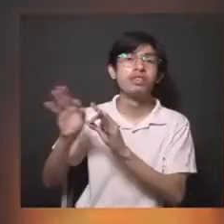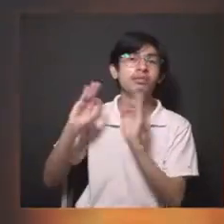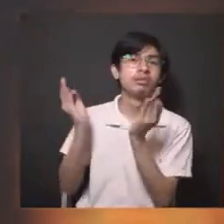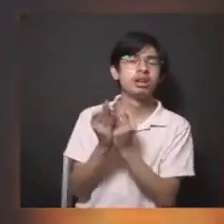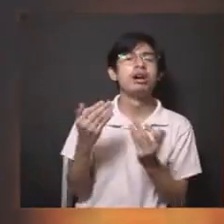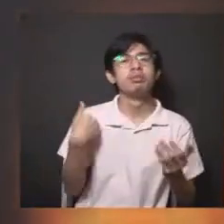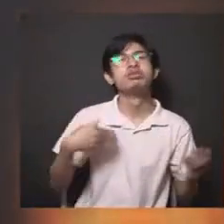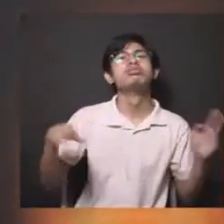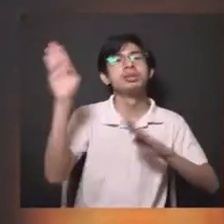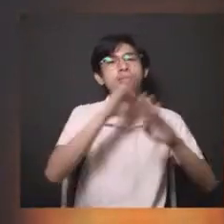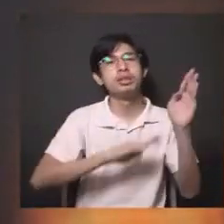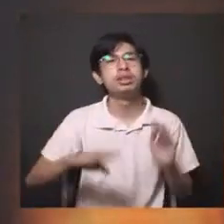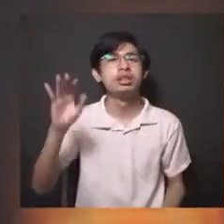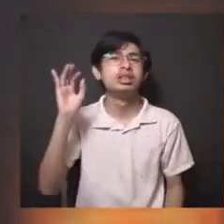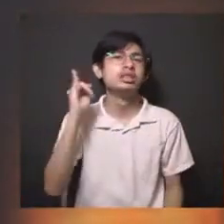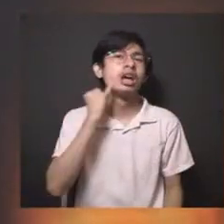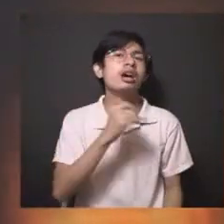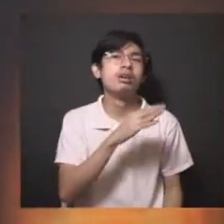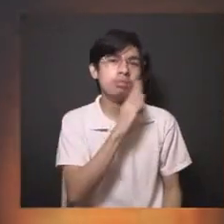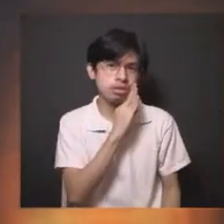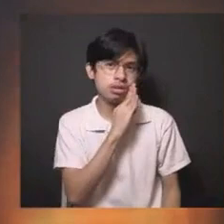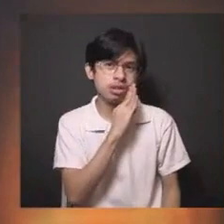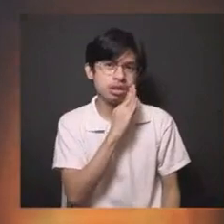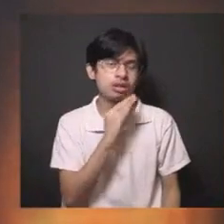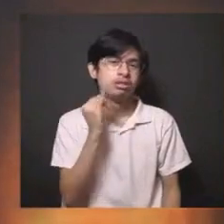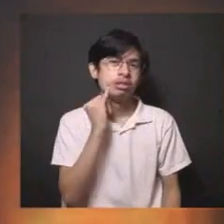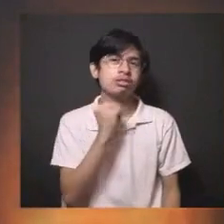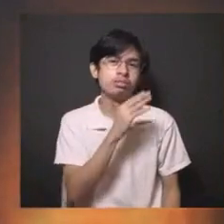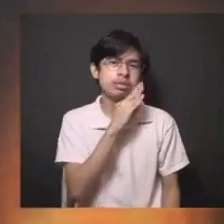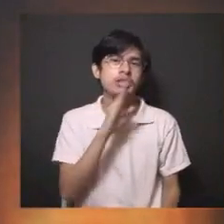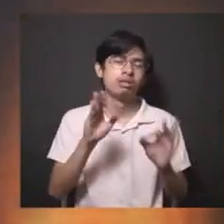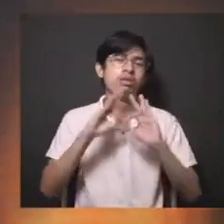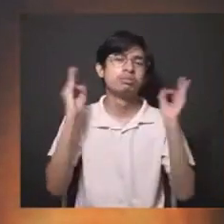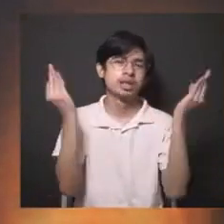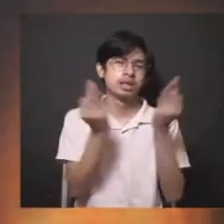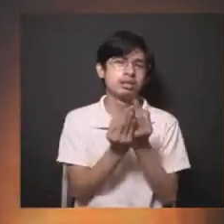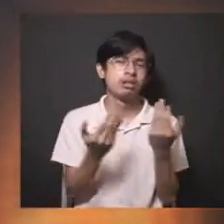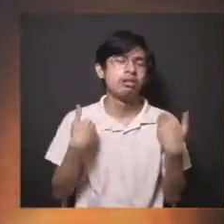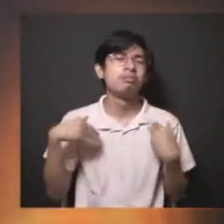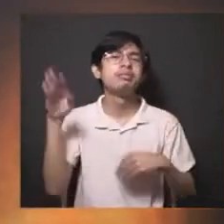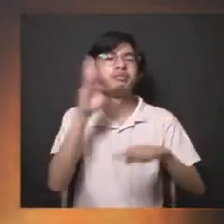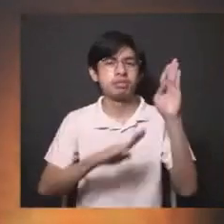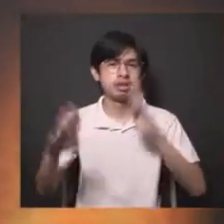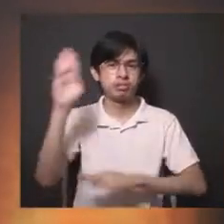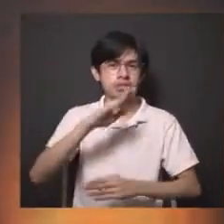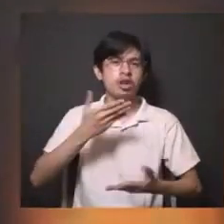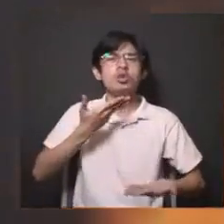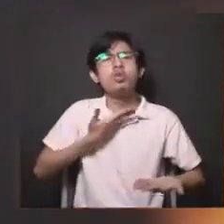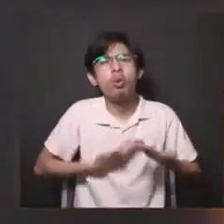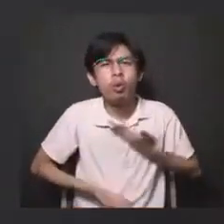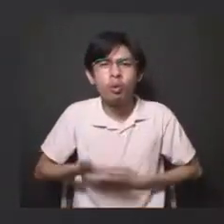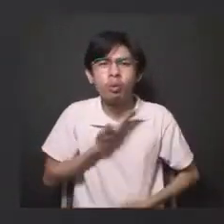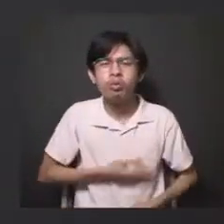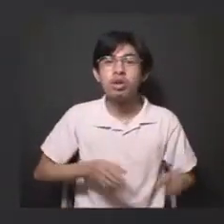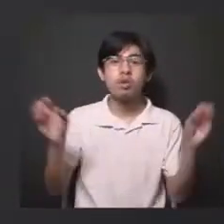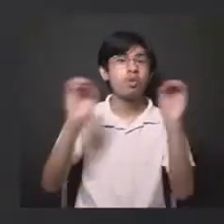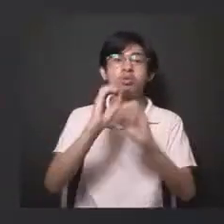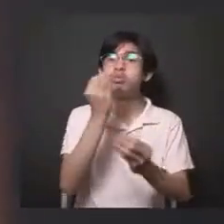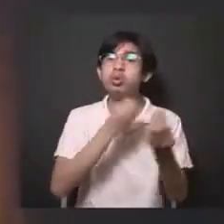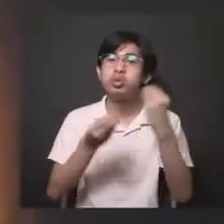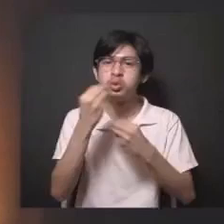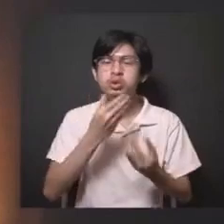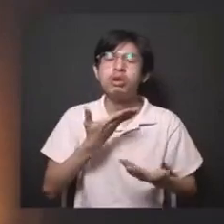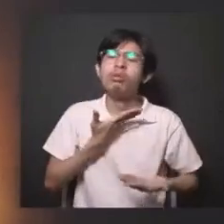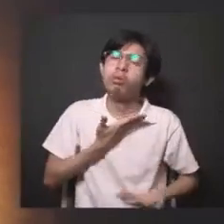this. There's a famine in the land. So Jacob's family is also struggling along with everybody else. But hear this out.